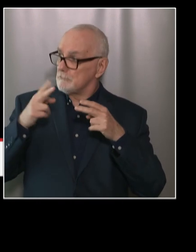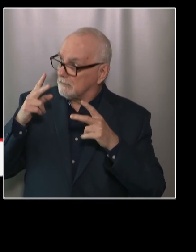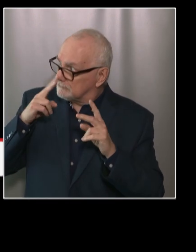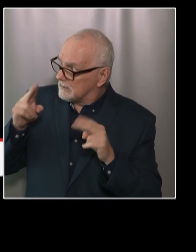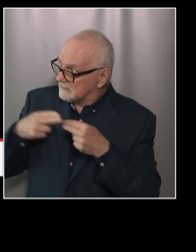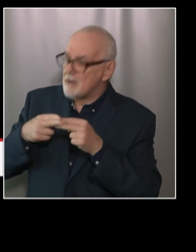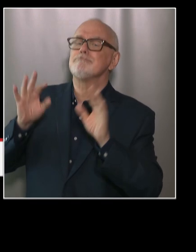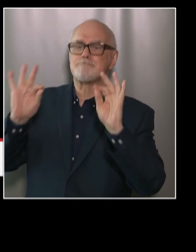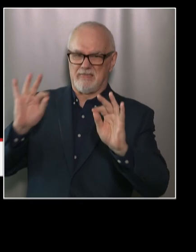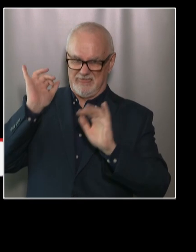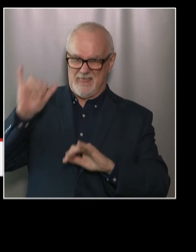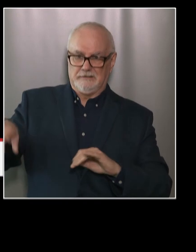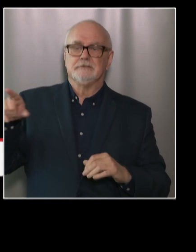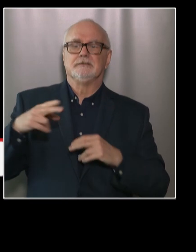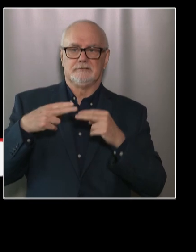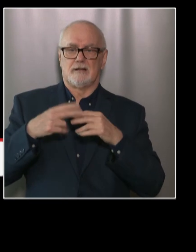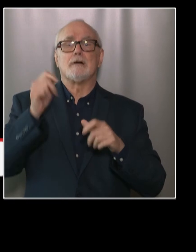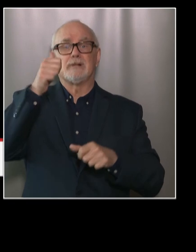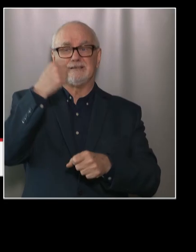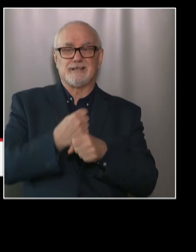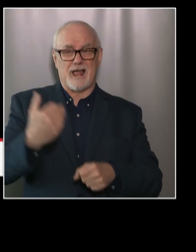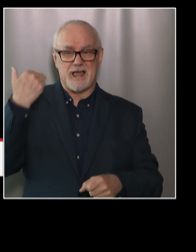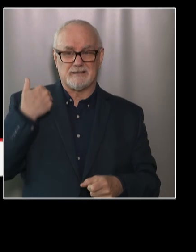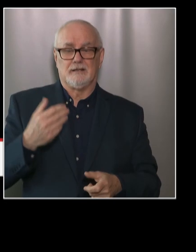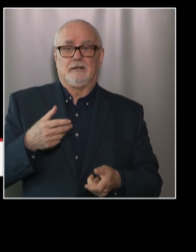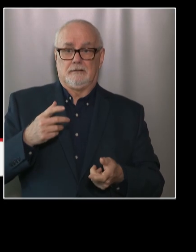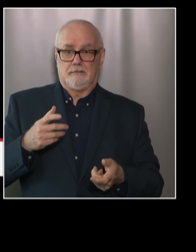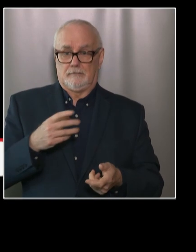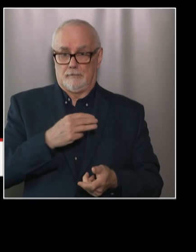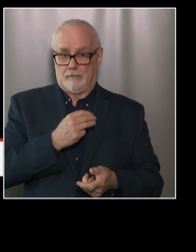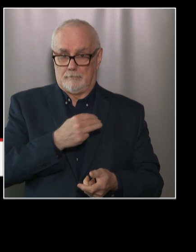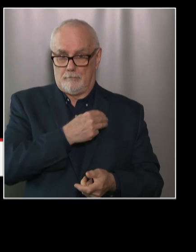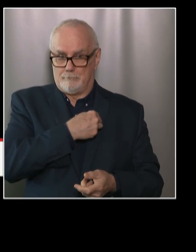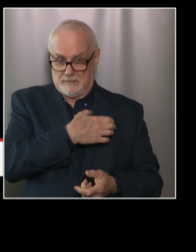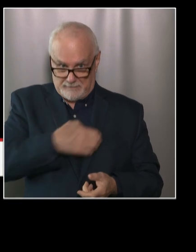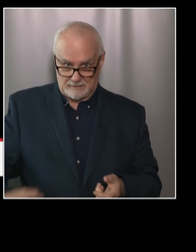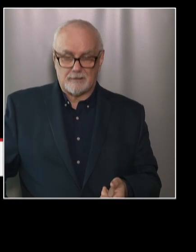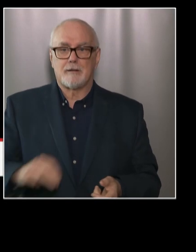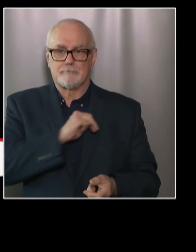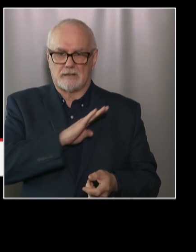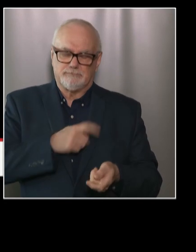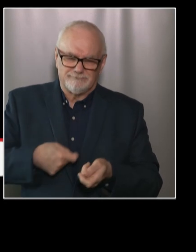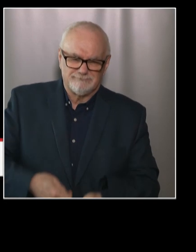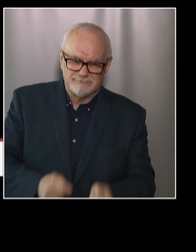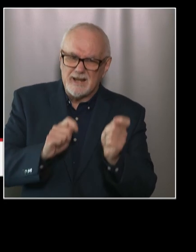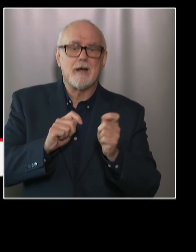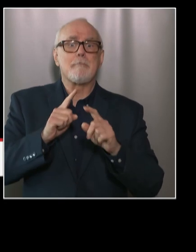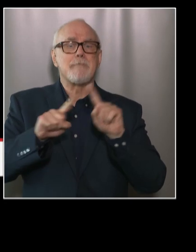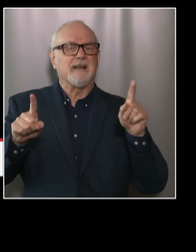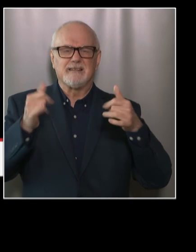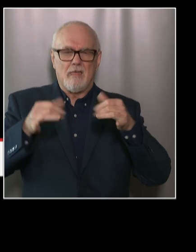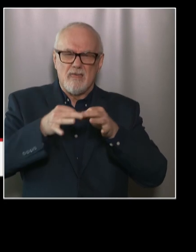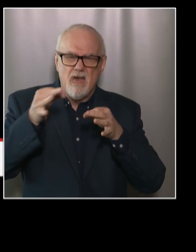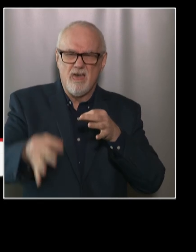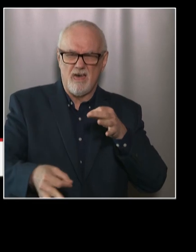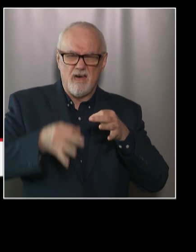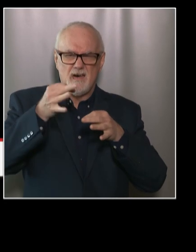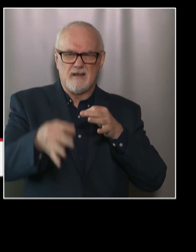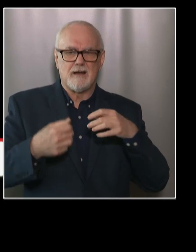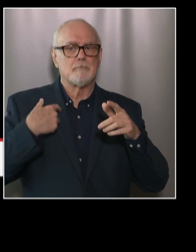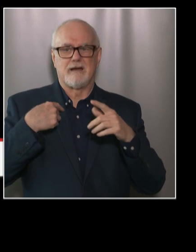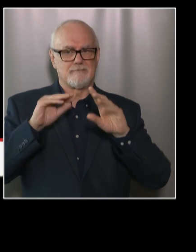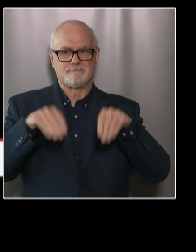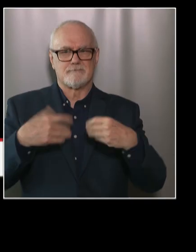retail, and now homeownership opportunities. Since then, we've delivered 263 new homes at the